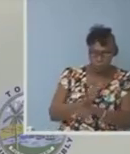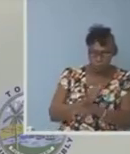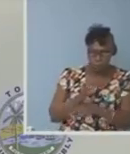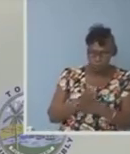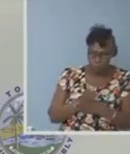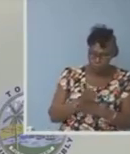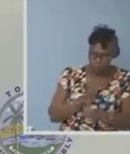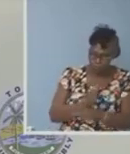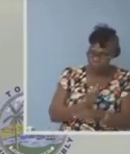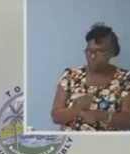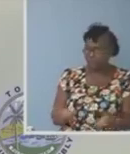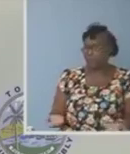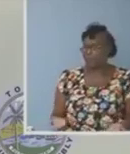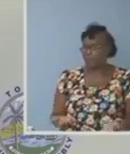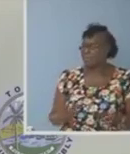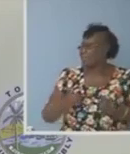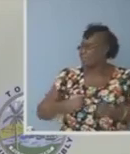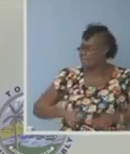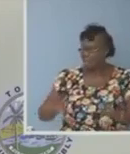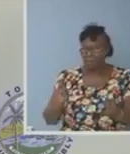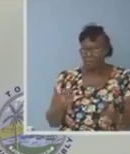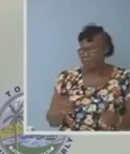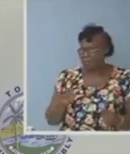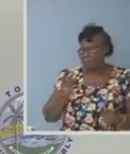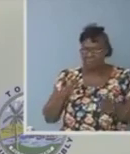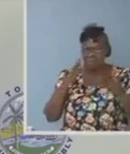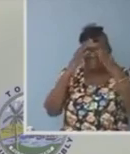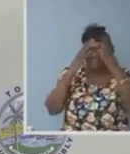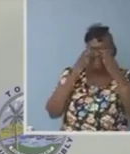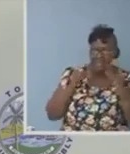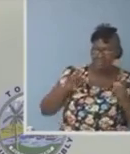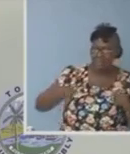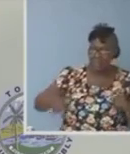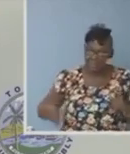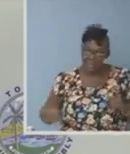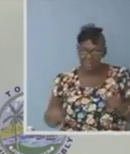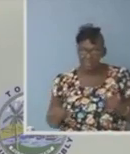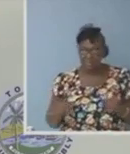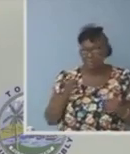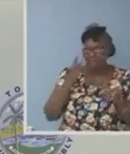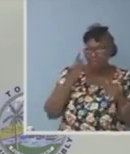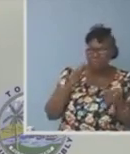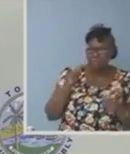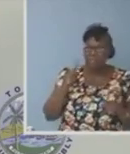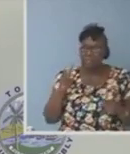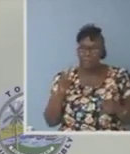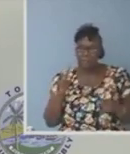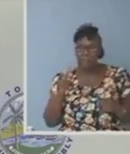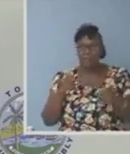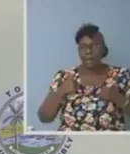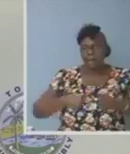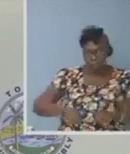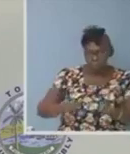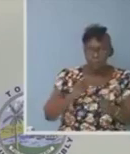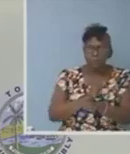this period. Do not allow them to just, sleep late, but engage them meaningfully during this